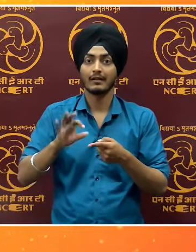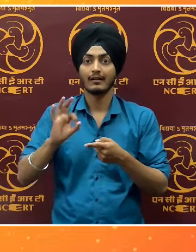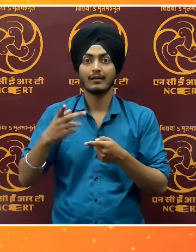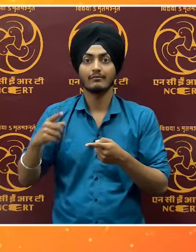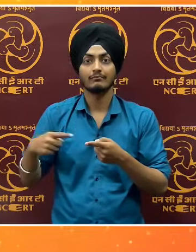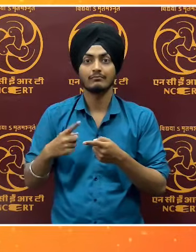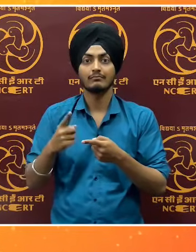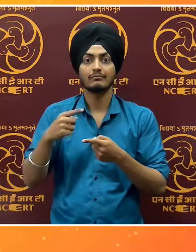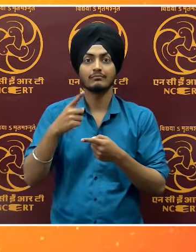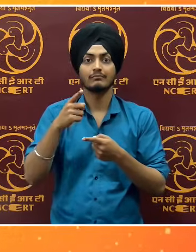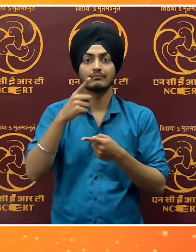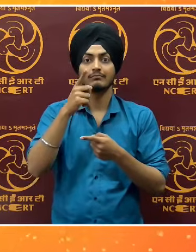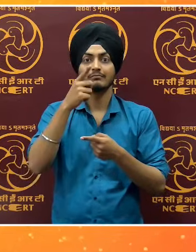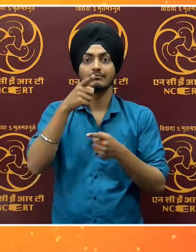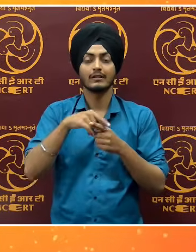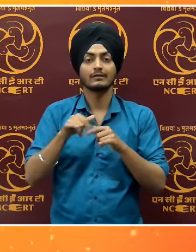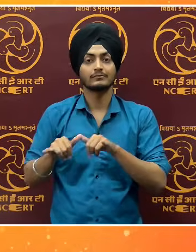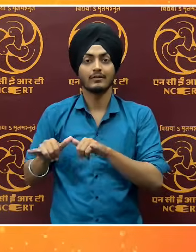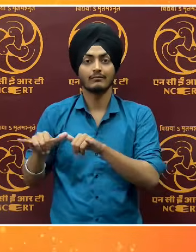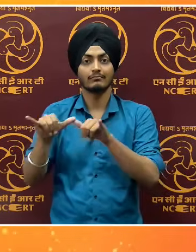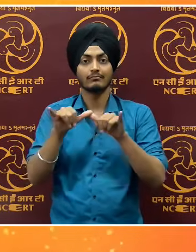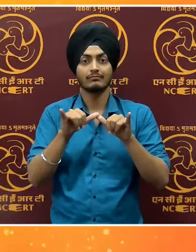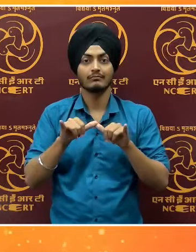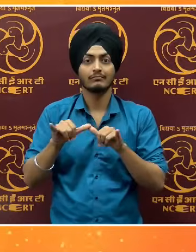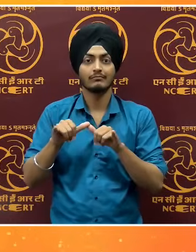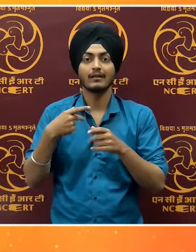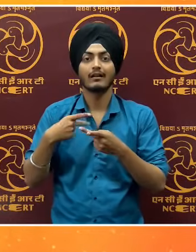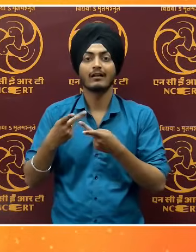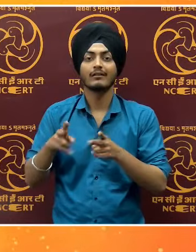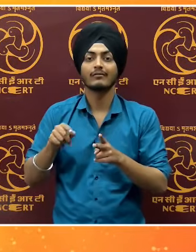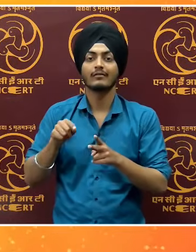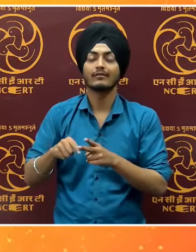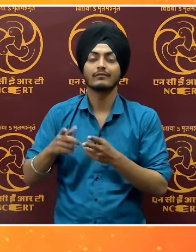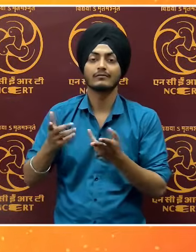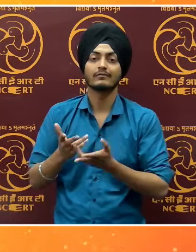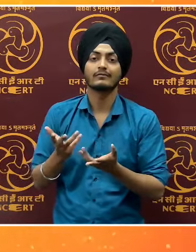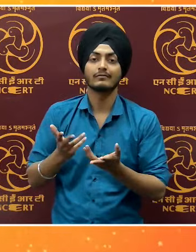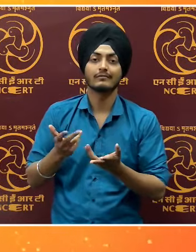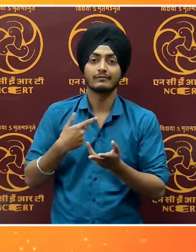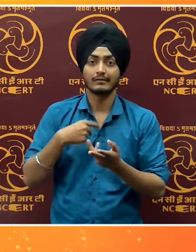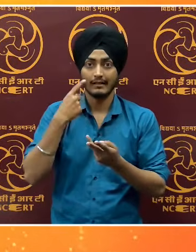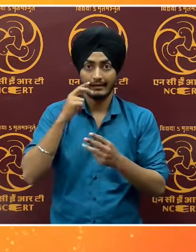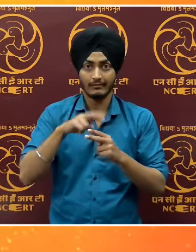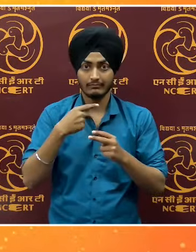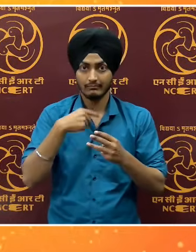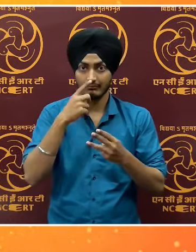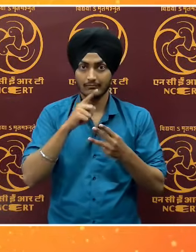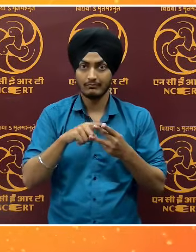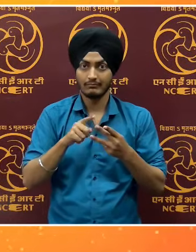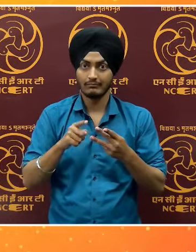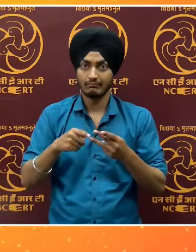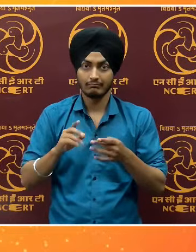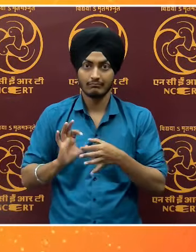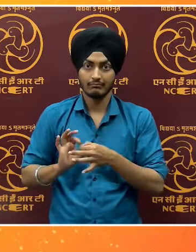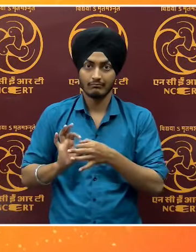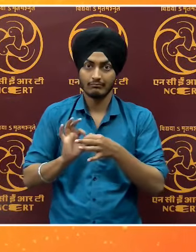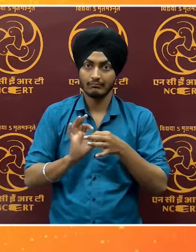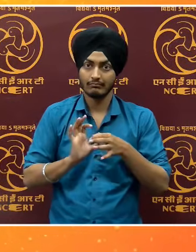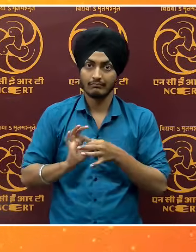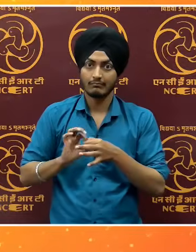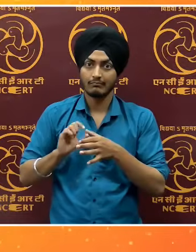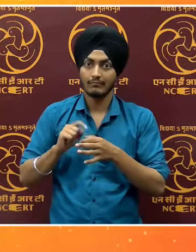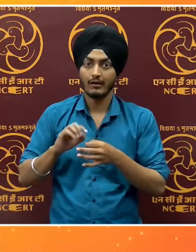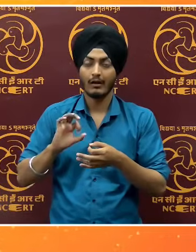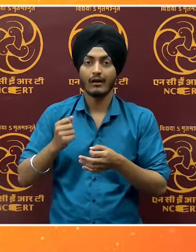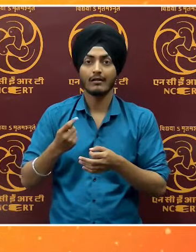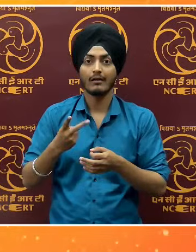through the circuit is same and the voltage is different. So if three resistors are connected, the total voltage